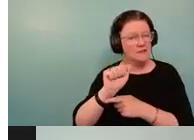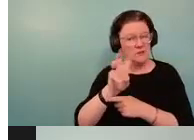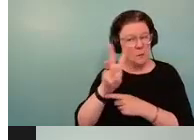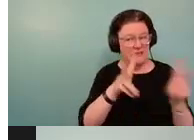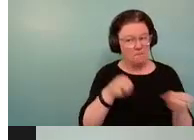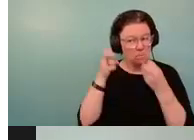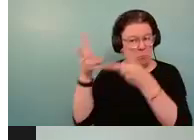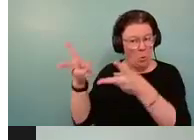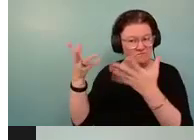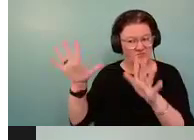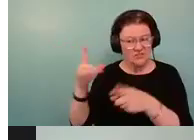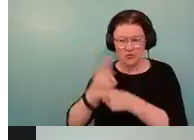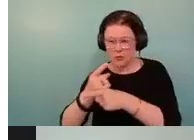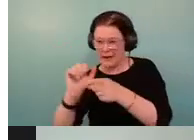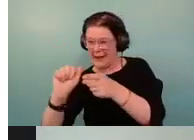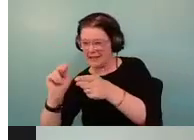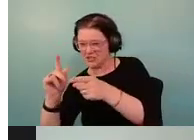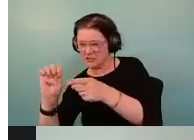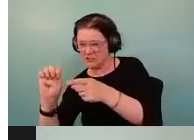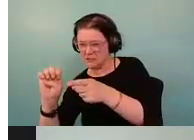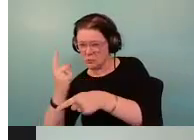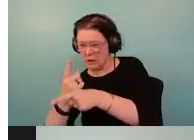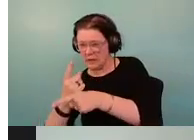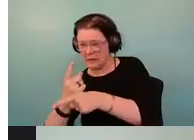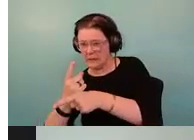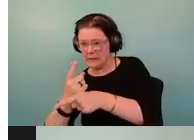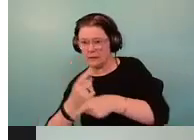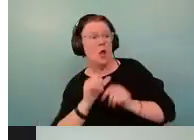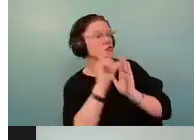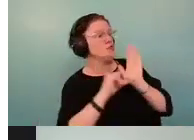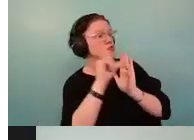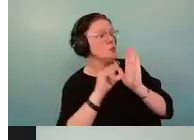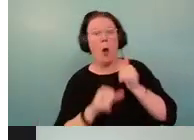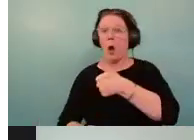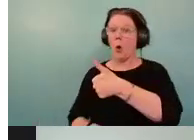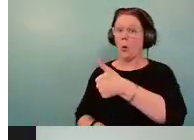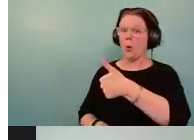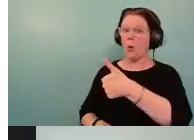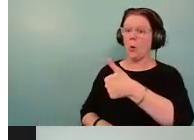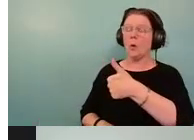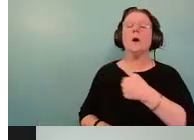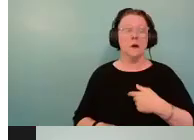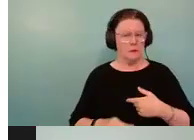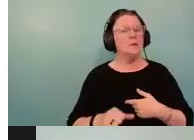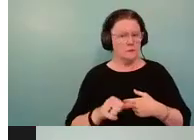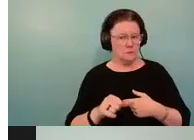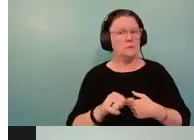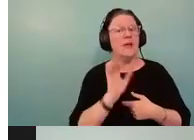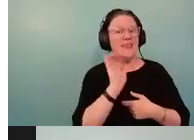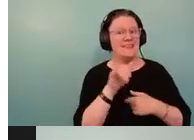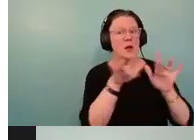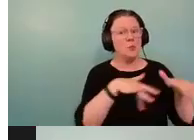Angie? Or will be at some point. it's on our YouTube page. And I Oh, perfect. will Thank I you. will share out the